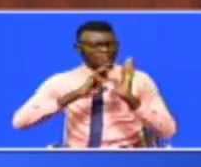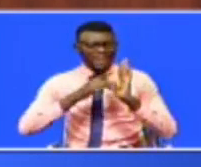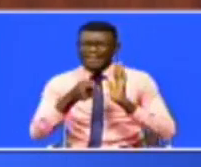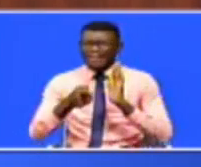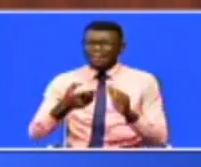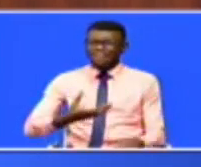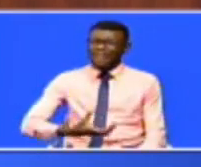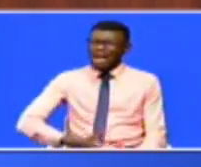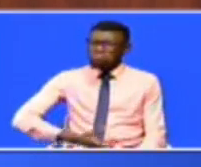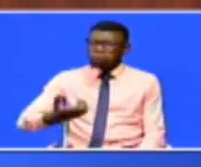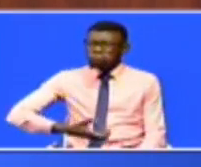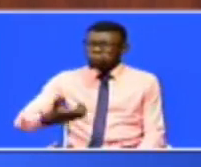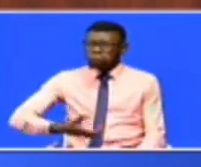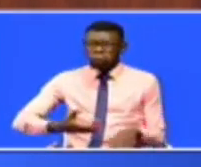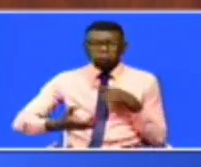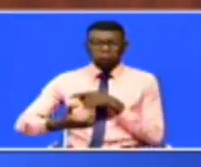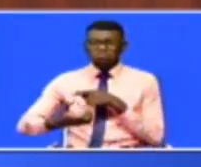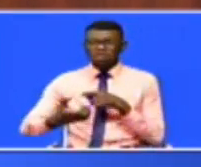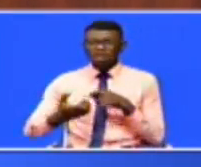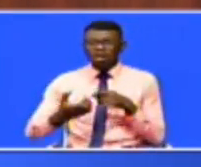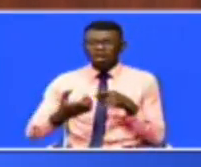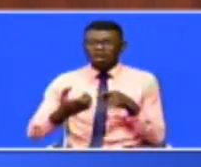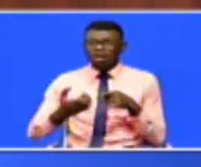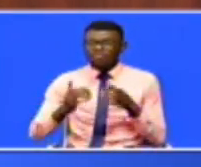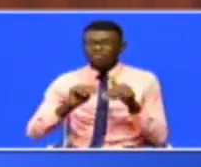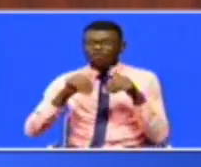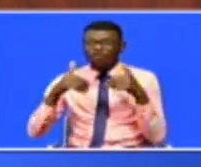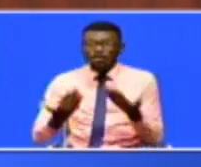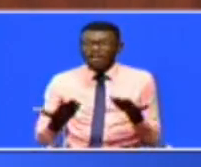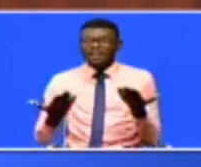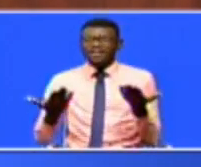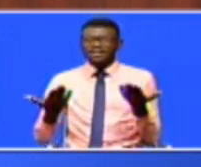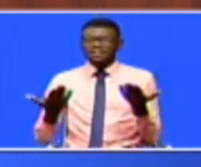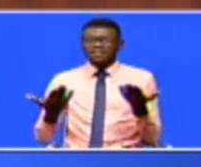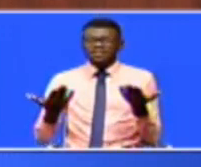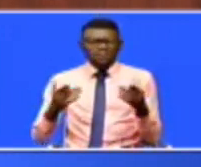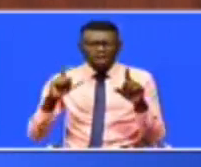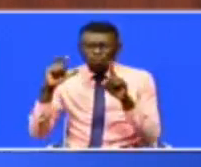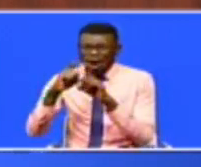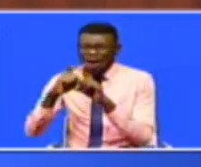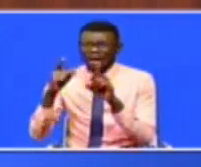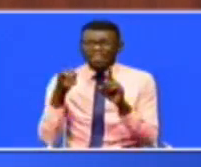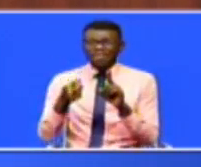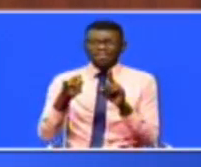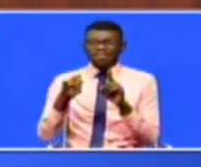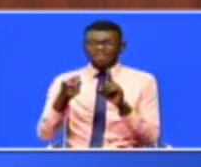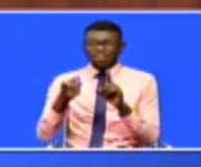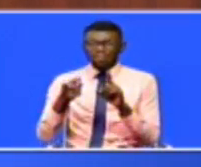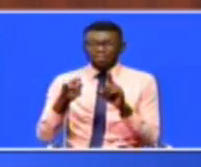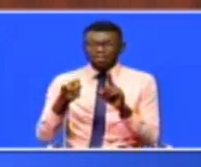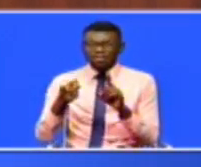of masturbation or any such phraseology that would import